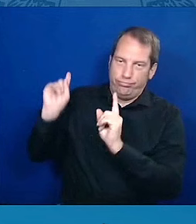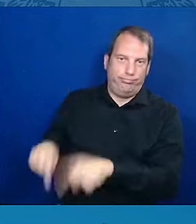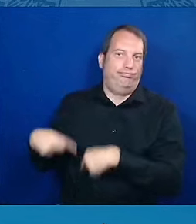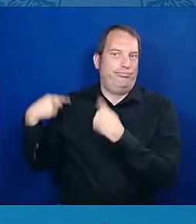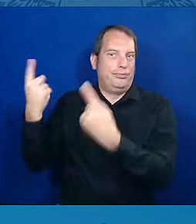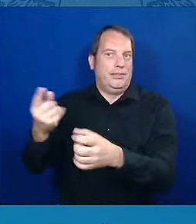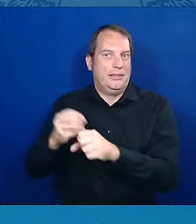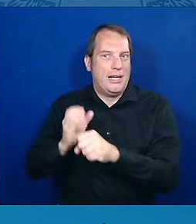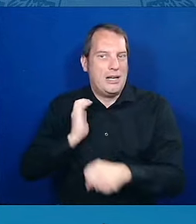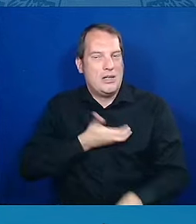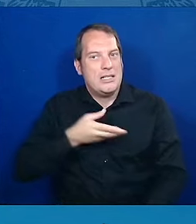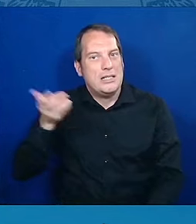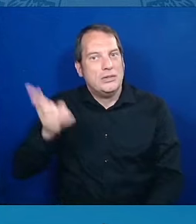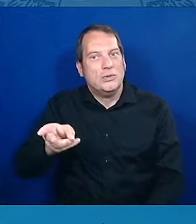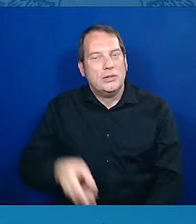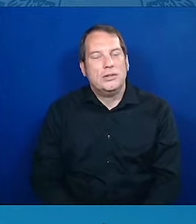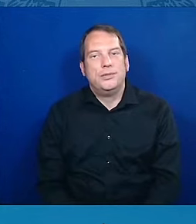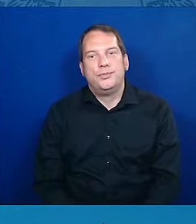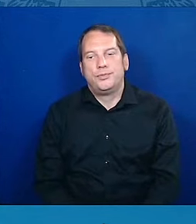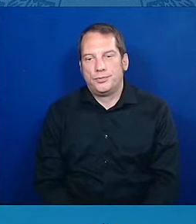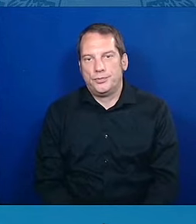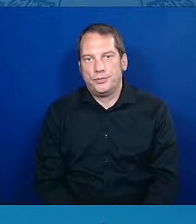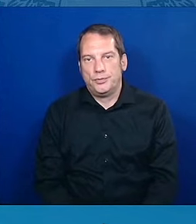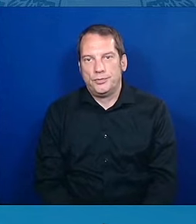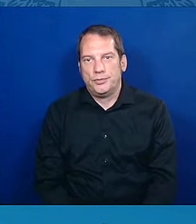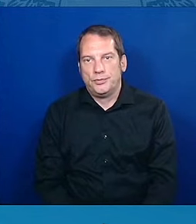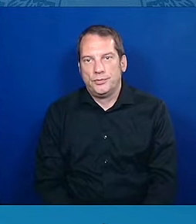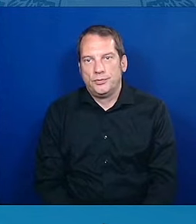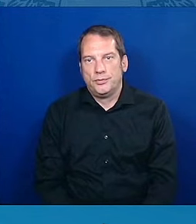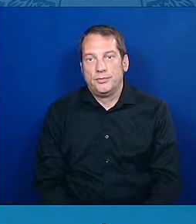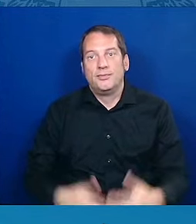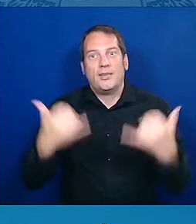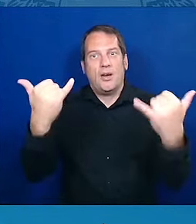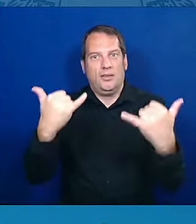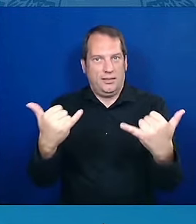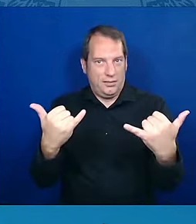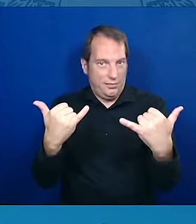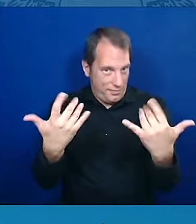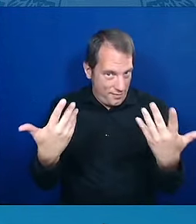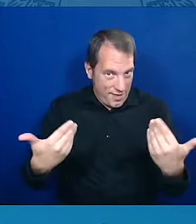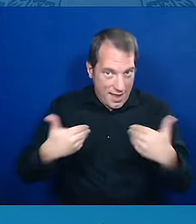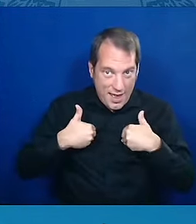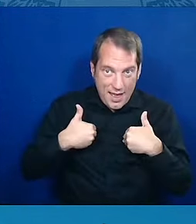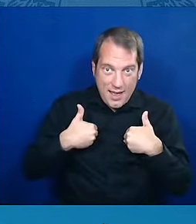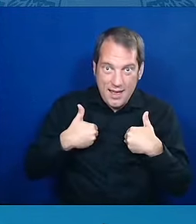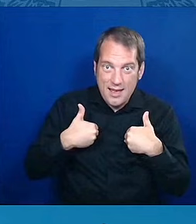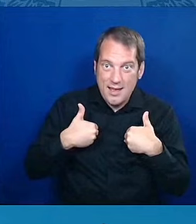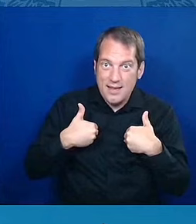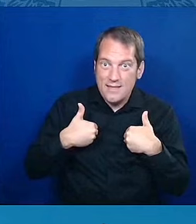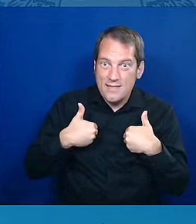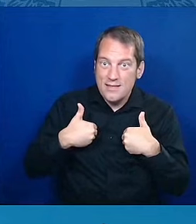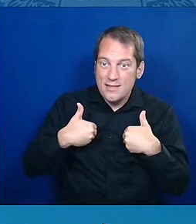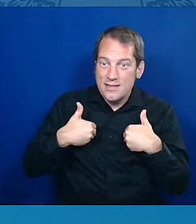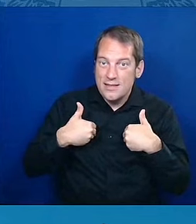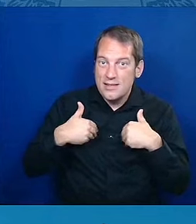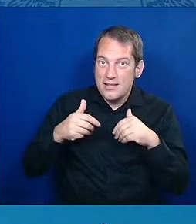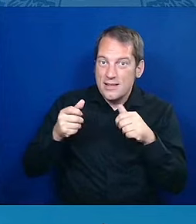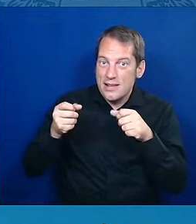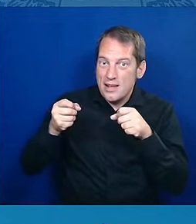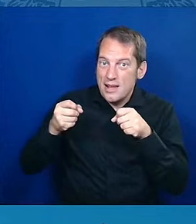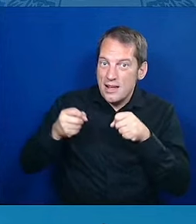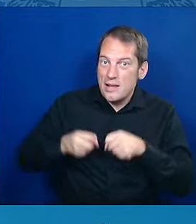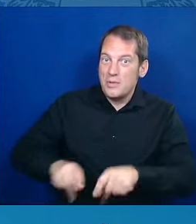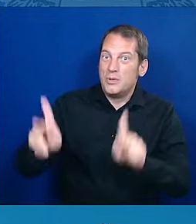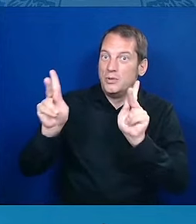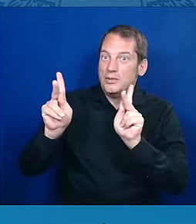Now, we have an opportunity to make history again. Kamala Harris has led the fight for